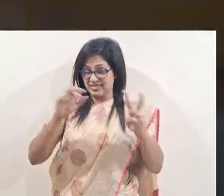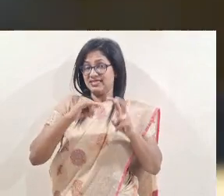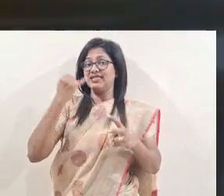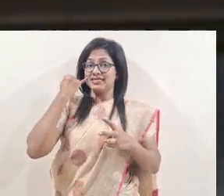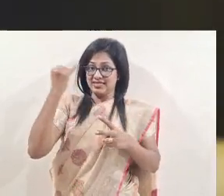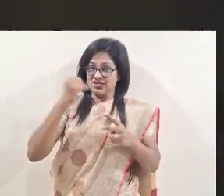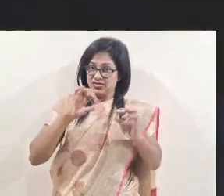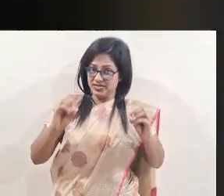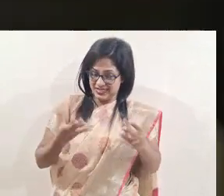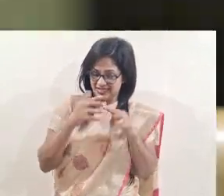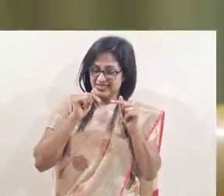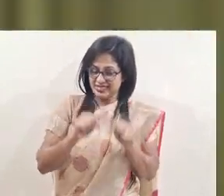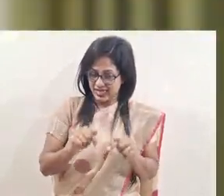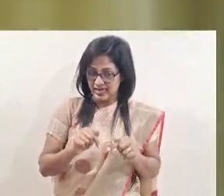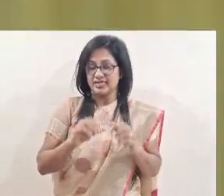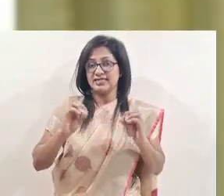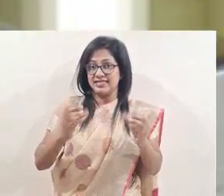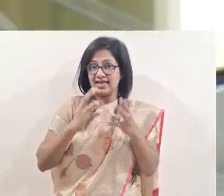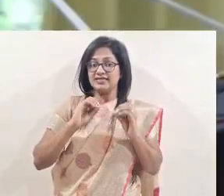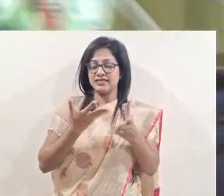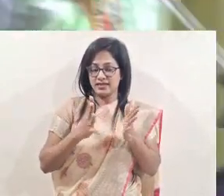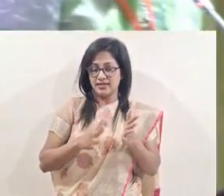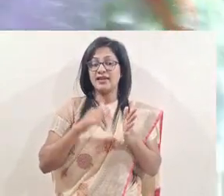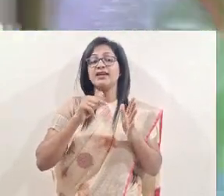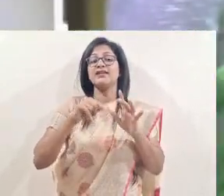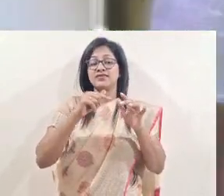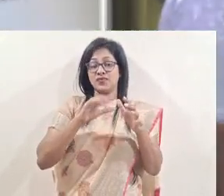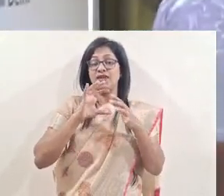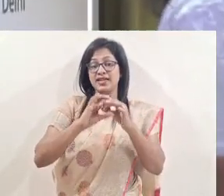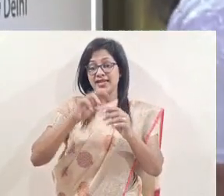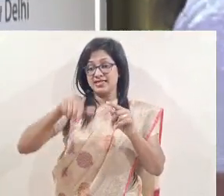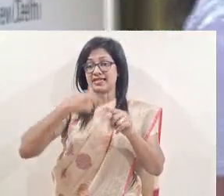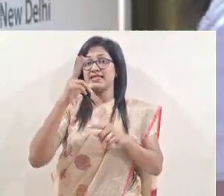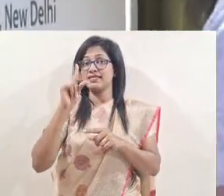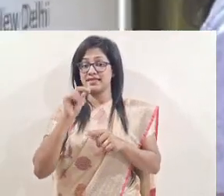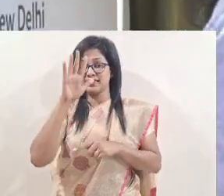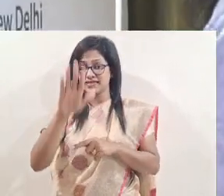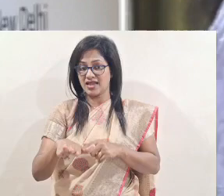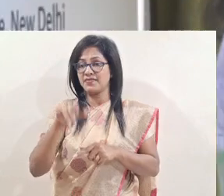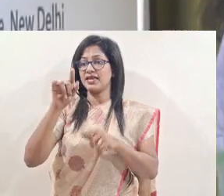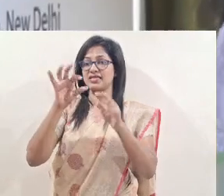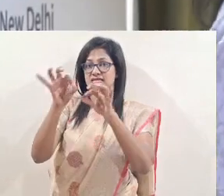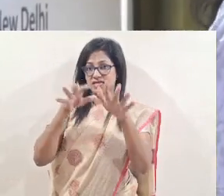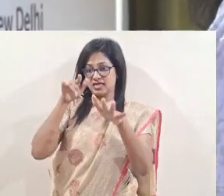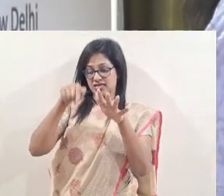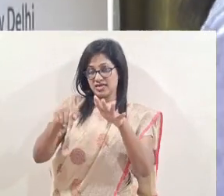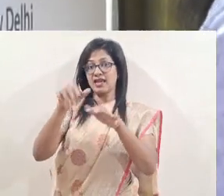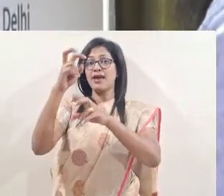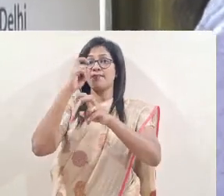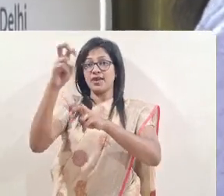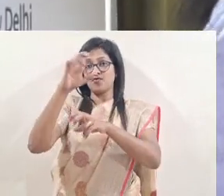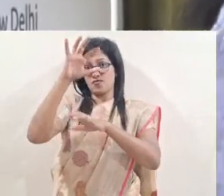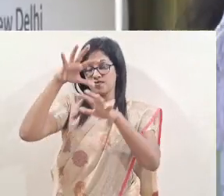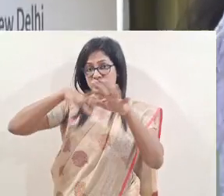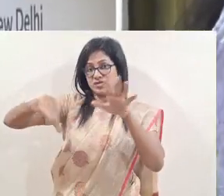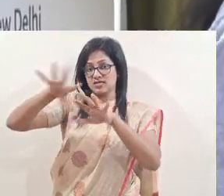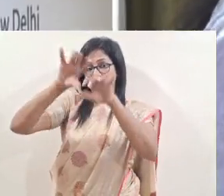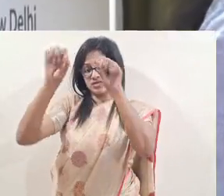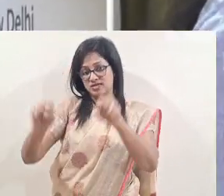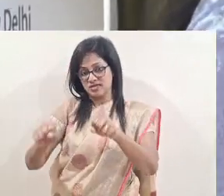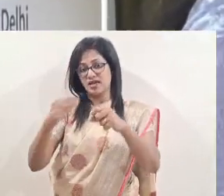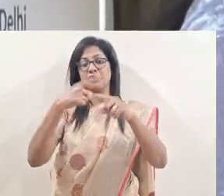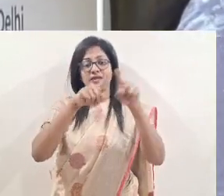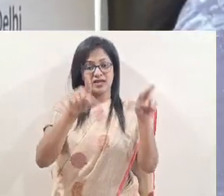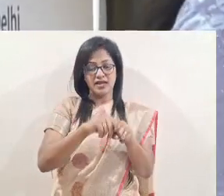to take one city which is having a metro system and a high integration of land use and transportation.